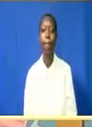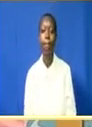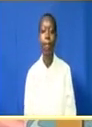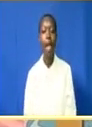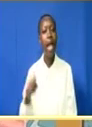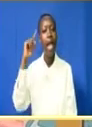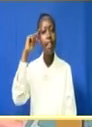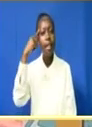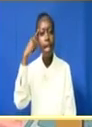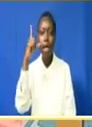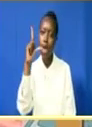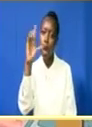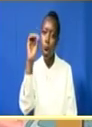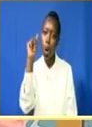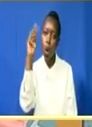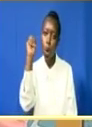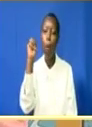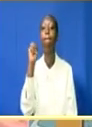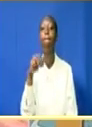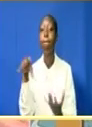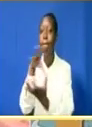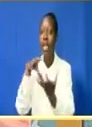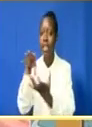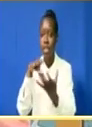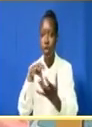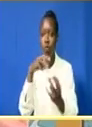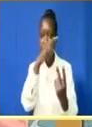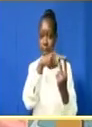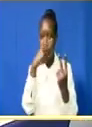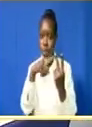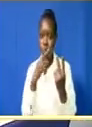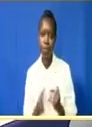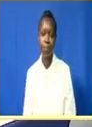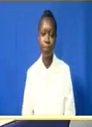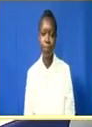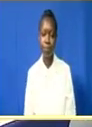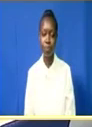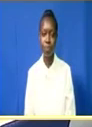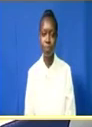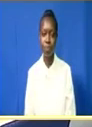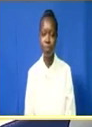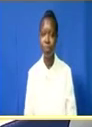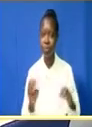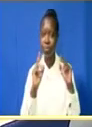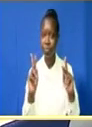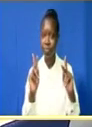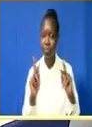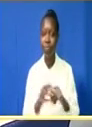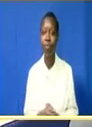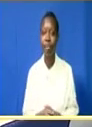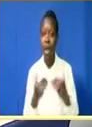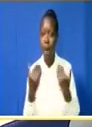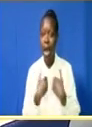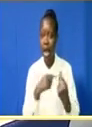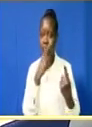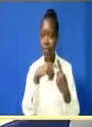think loam. Mm-hmm. Loam. Mm-hmm. Mm-hmm. Loam soil? Loam. So we have sand, uh-huh.